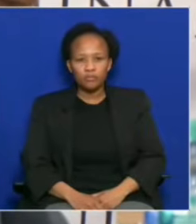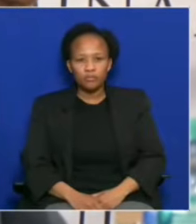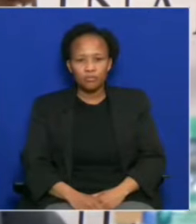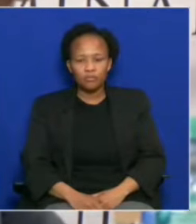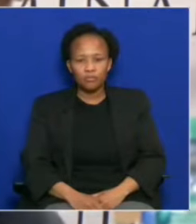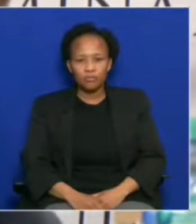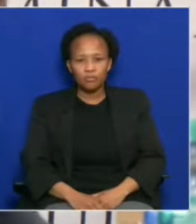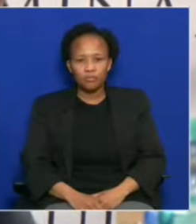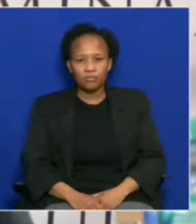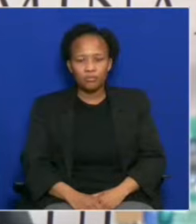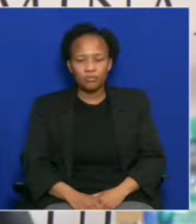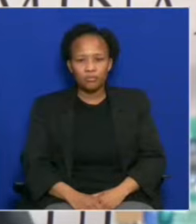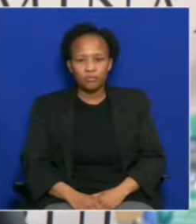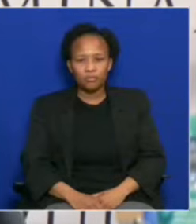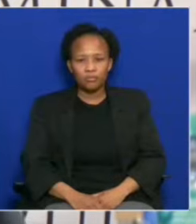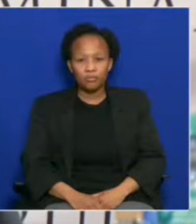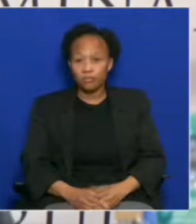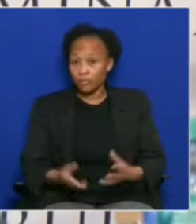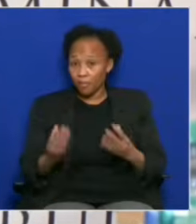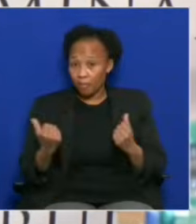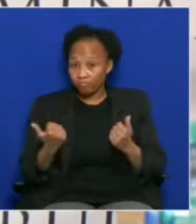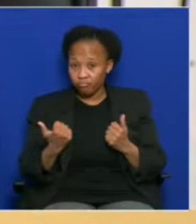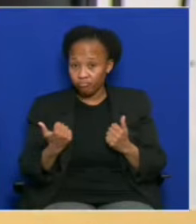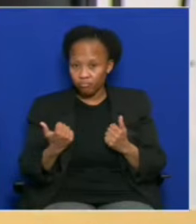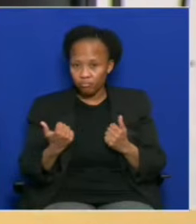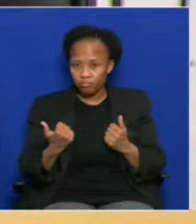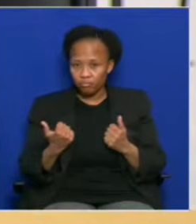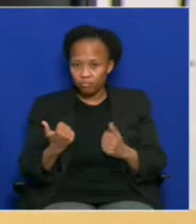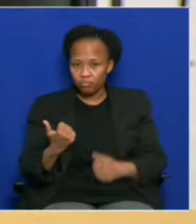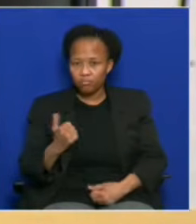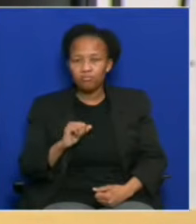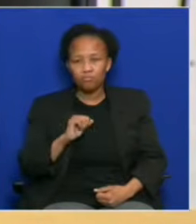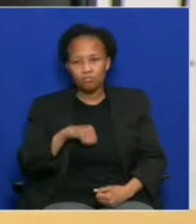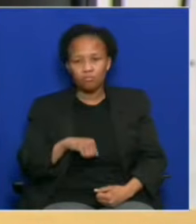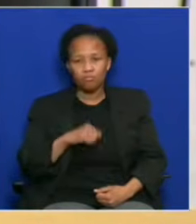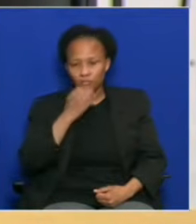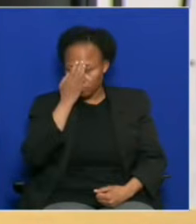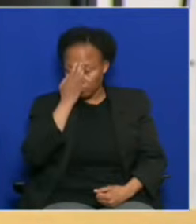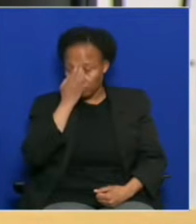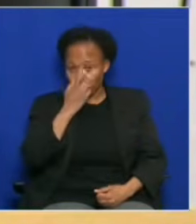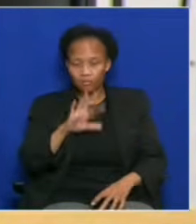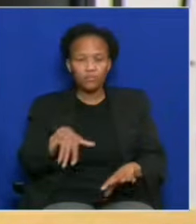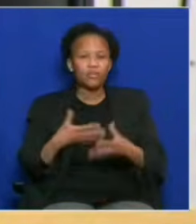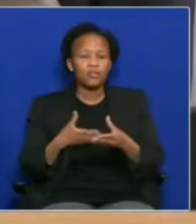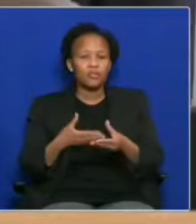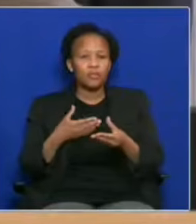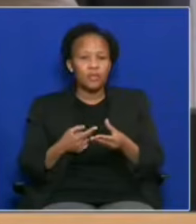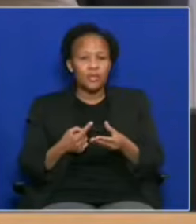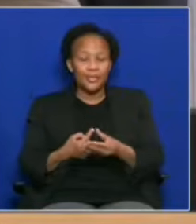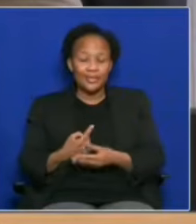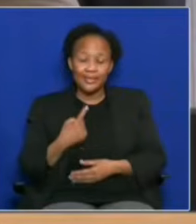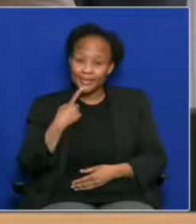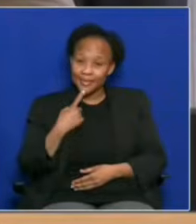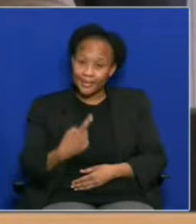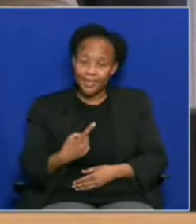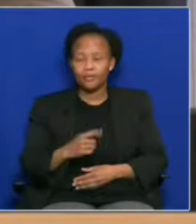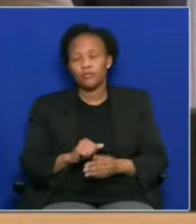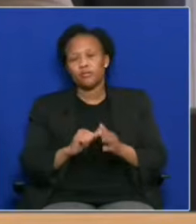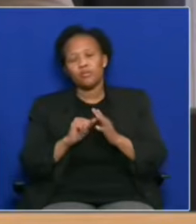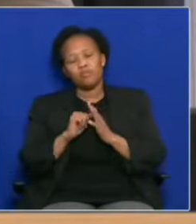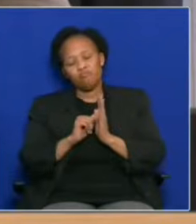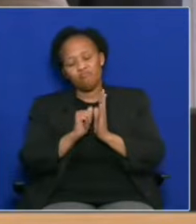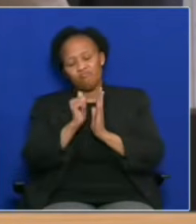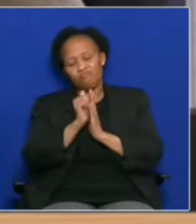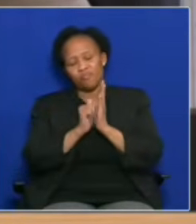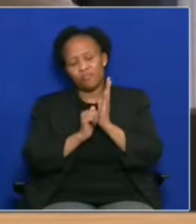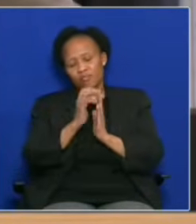Are you there? Yes, sir. It's the document that says preamble to statement. What exactly is it? Is it a cover page of a